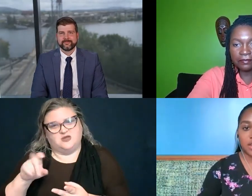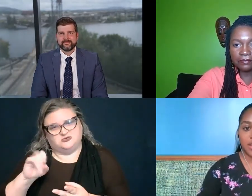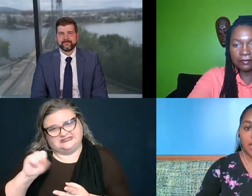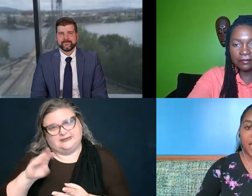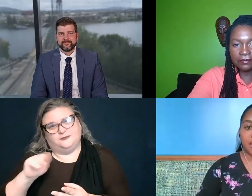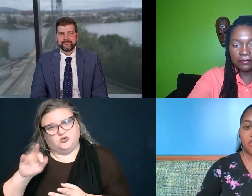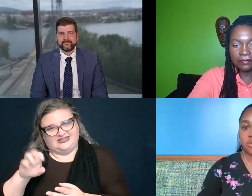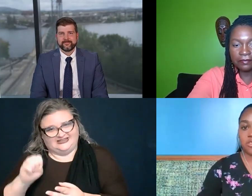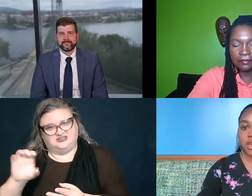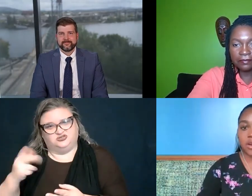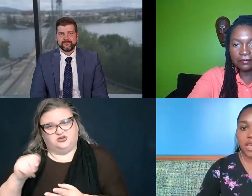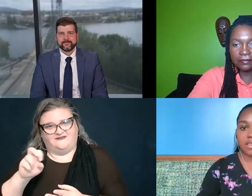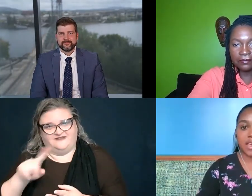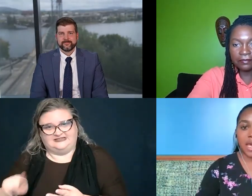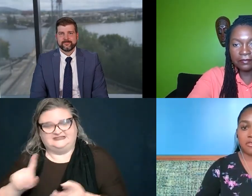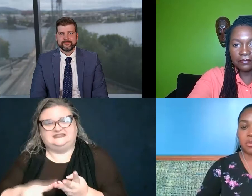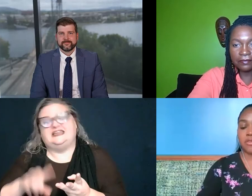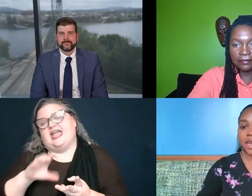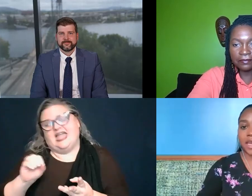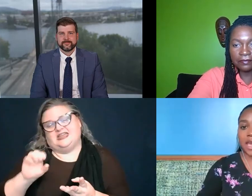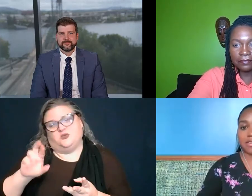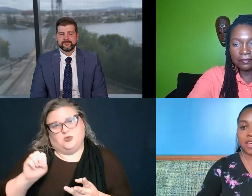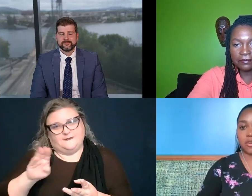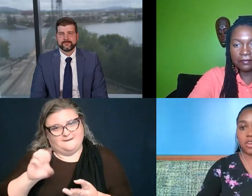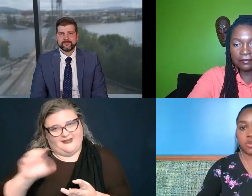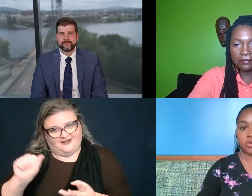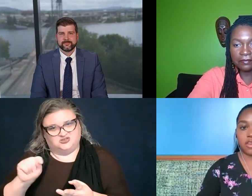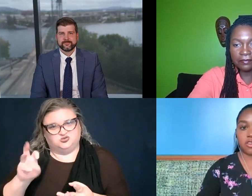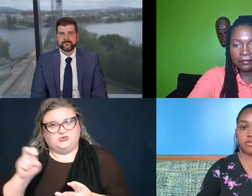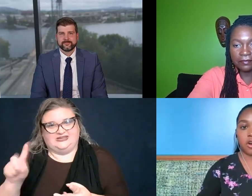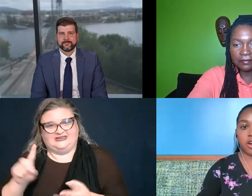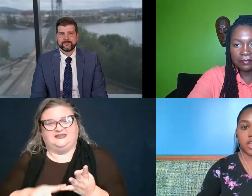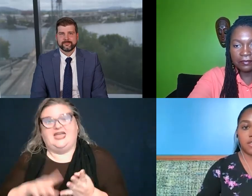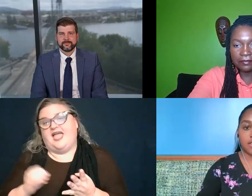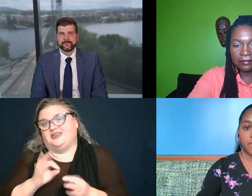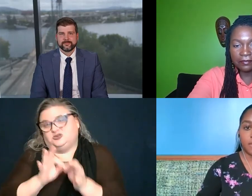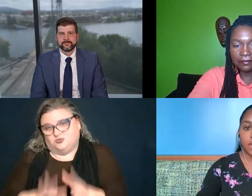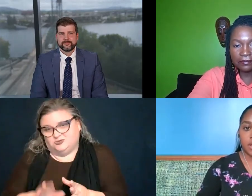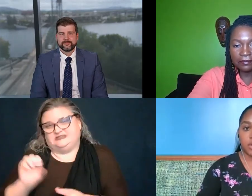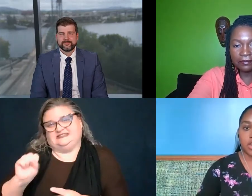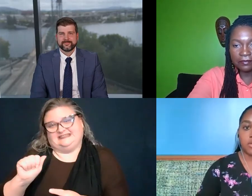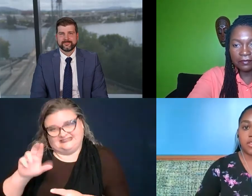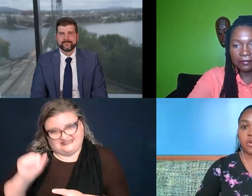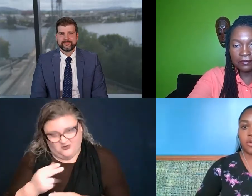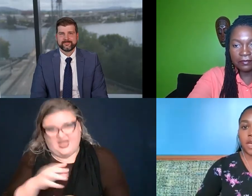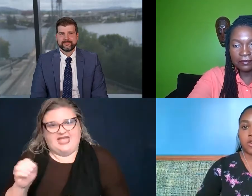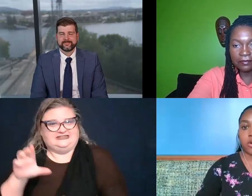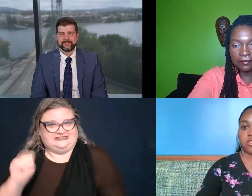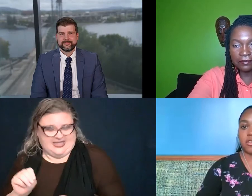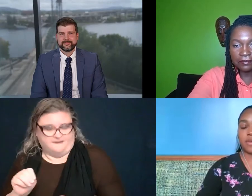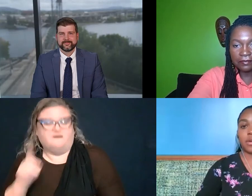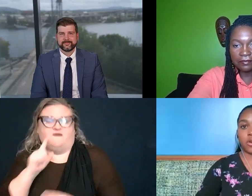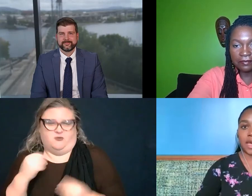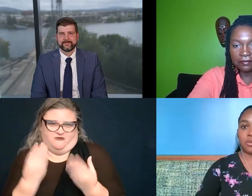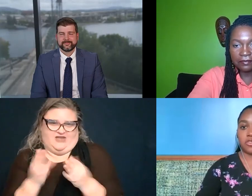Tweed, and to Sarah and CM for providing ASL interpretation for our audience. We know that there were many